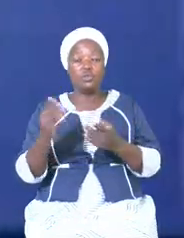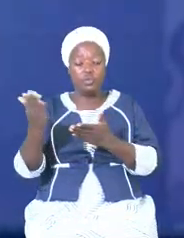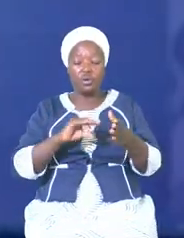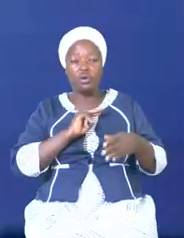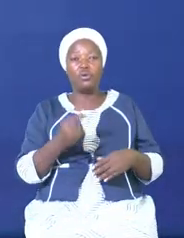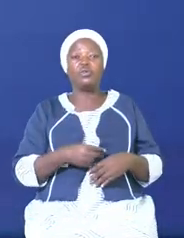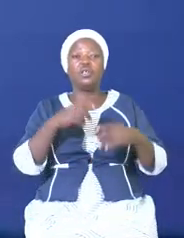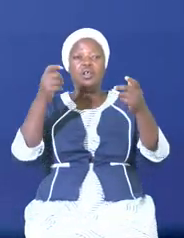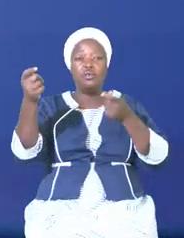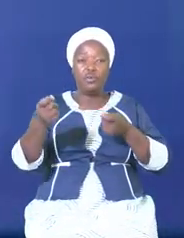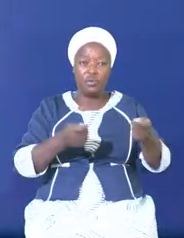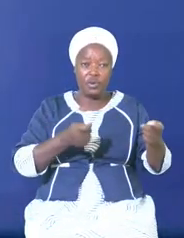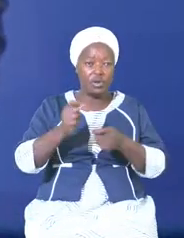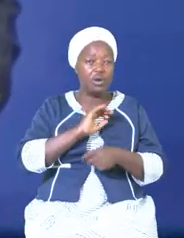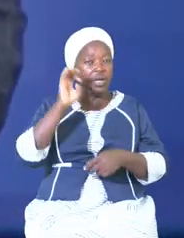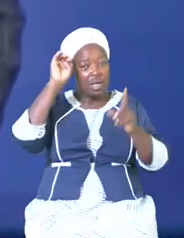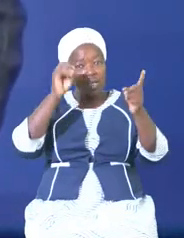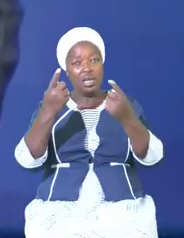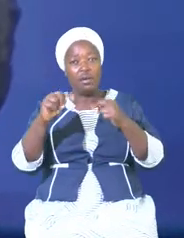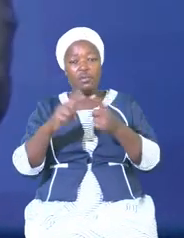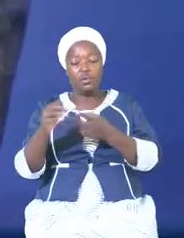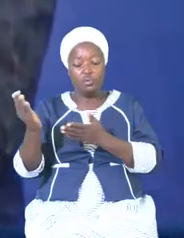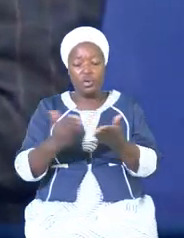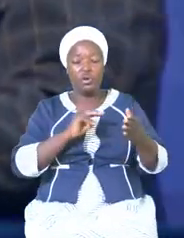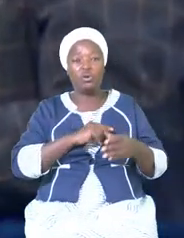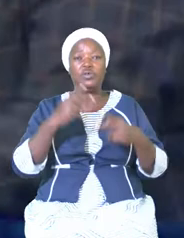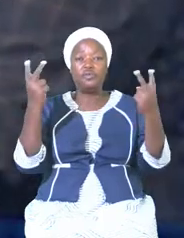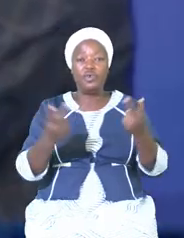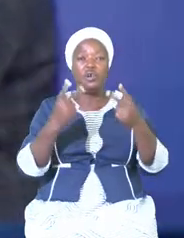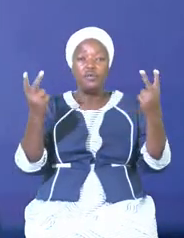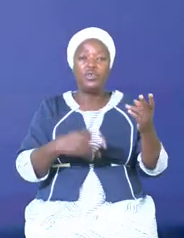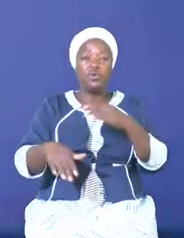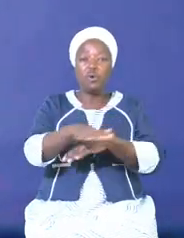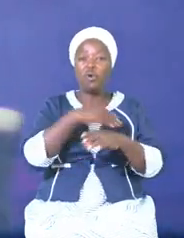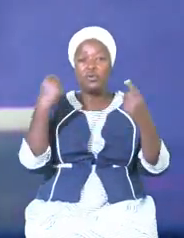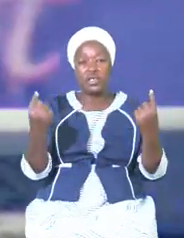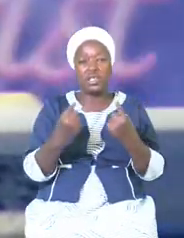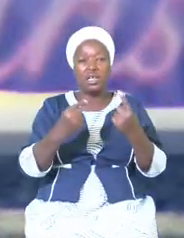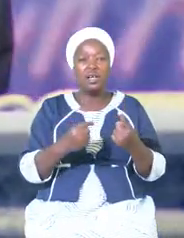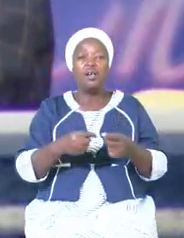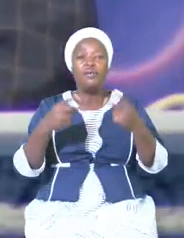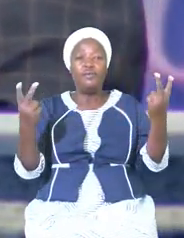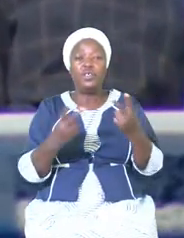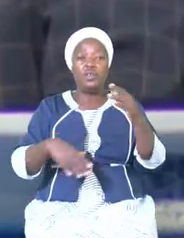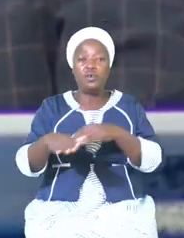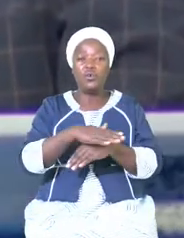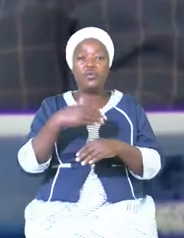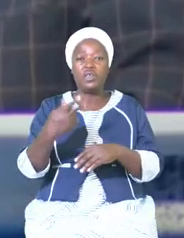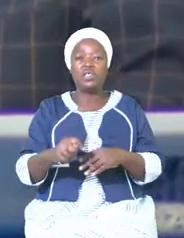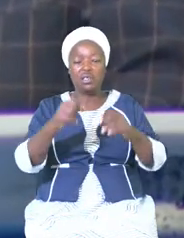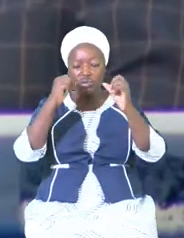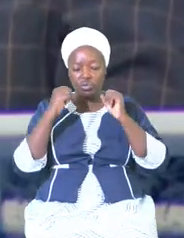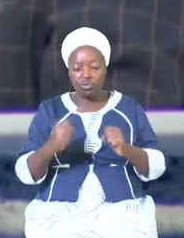has come to bring us victory. Victory over sin. Victory over the strong